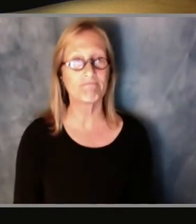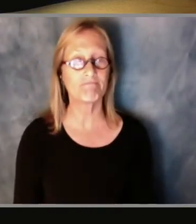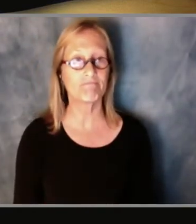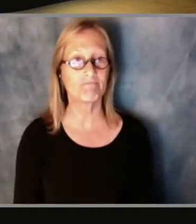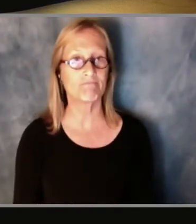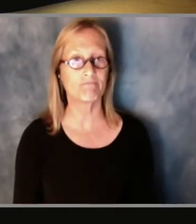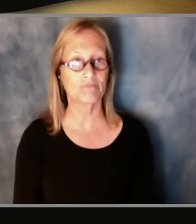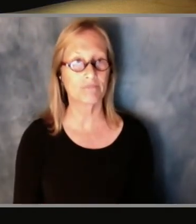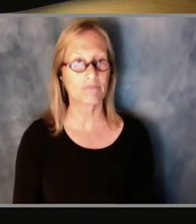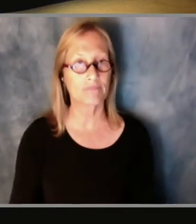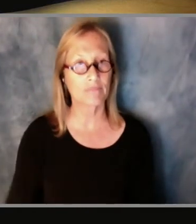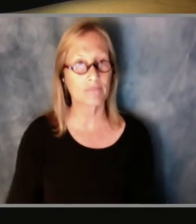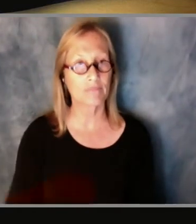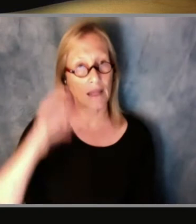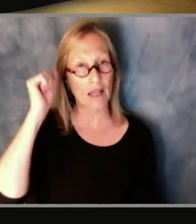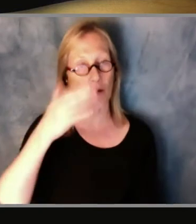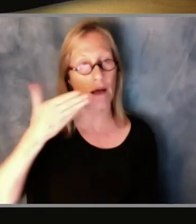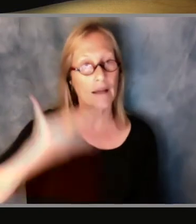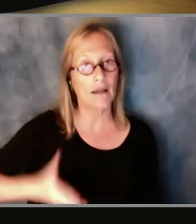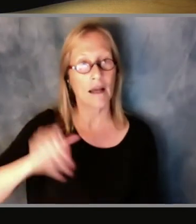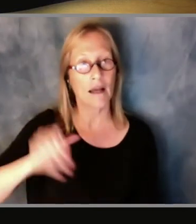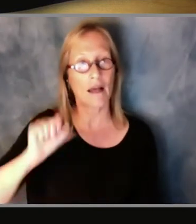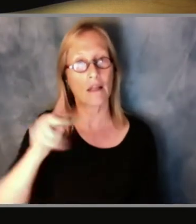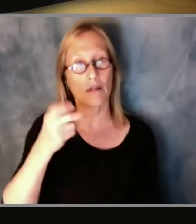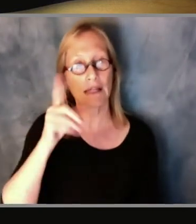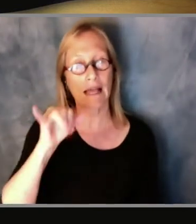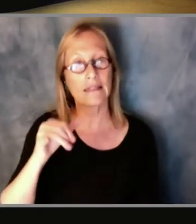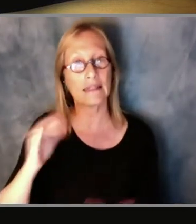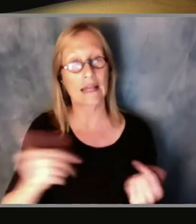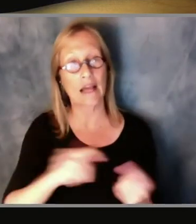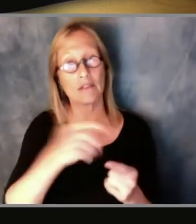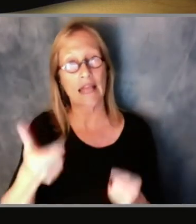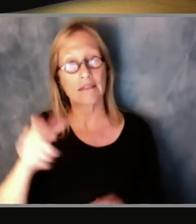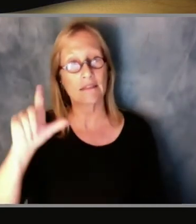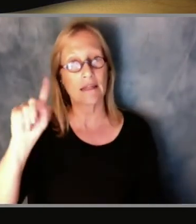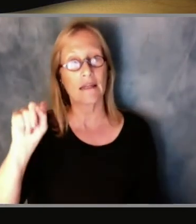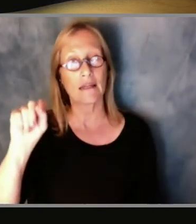Aloha, this is Alohilani. Next is Tasha Kama.